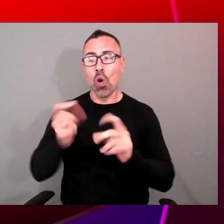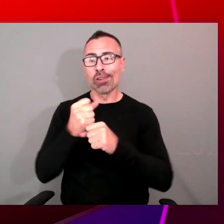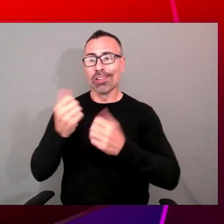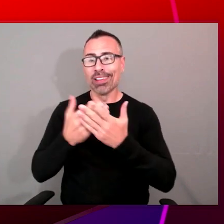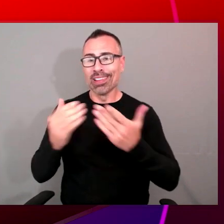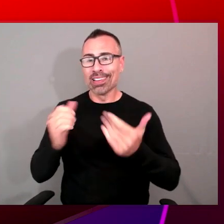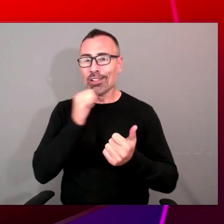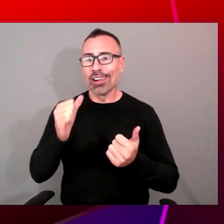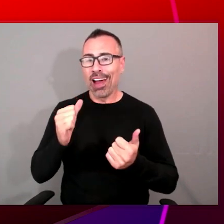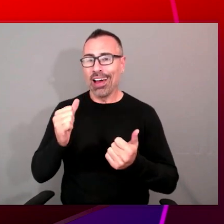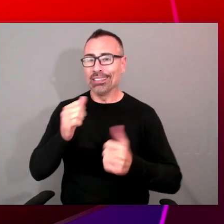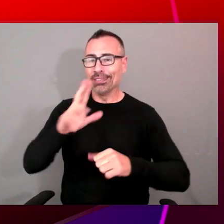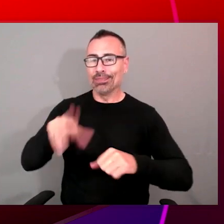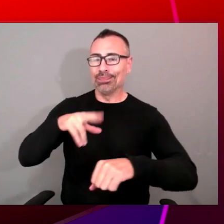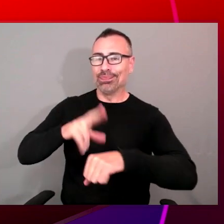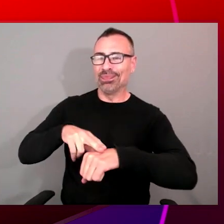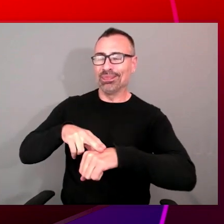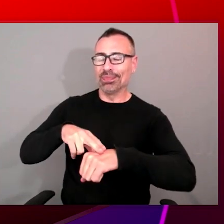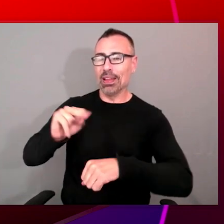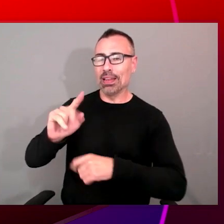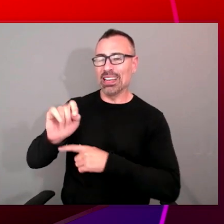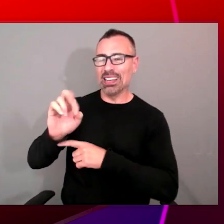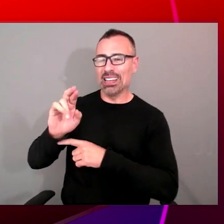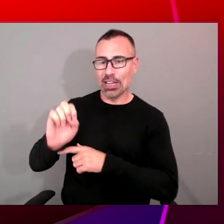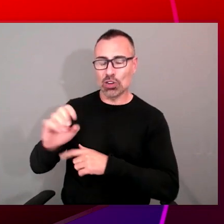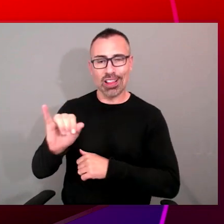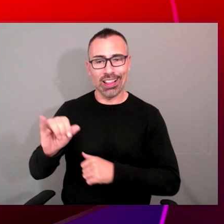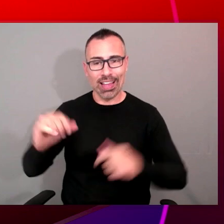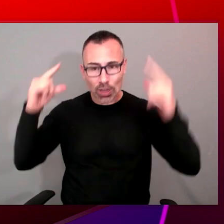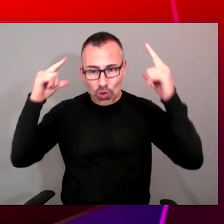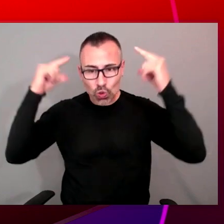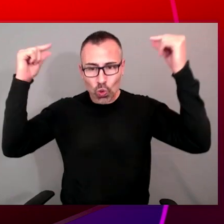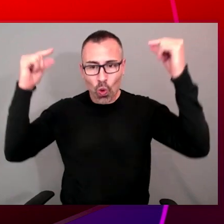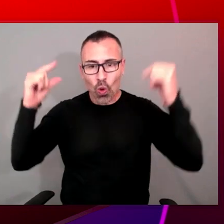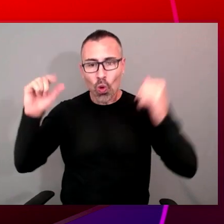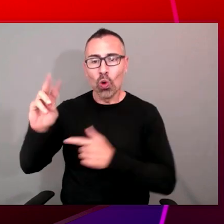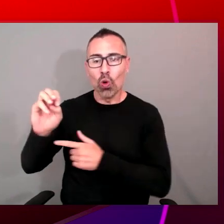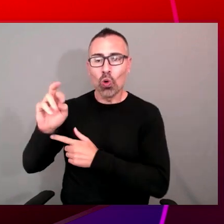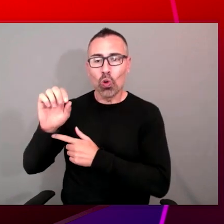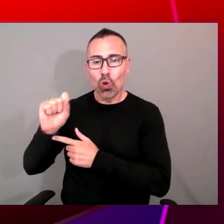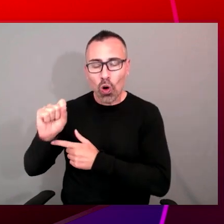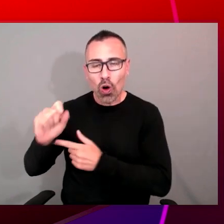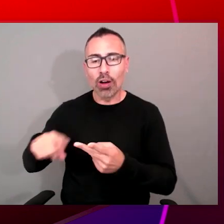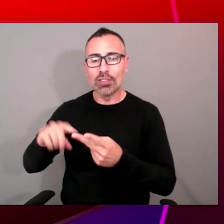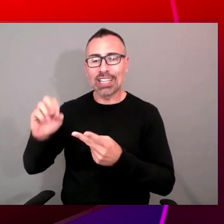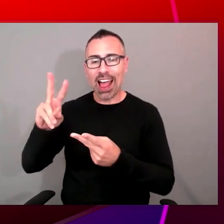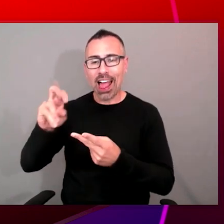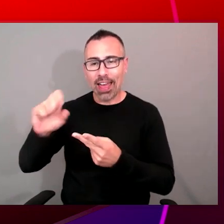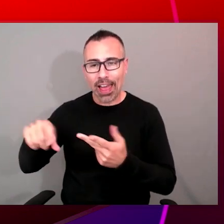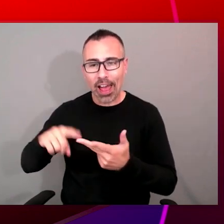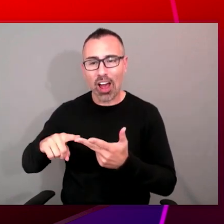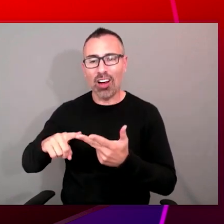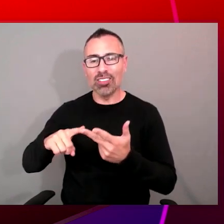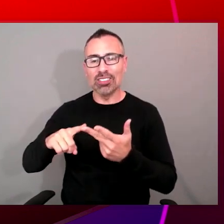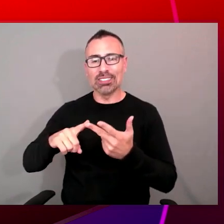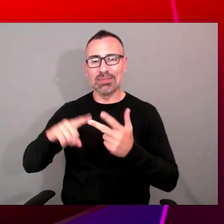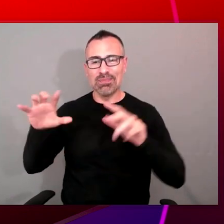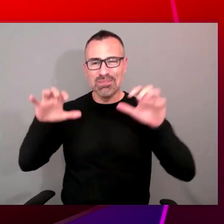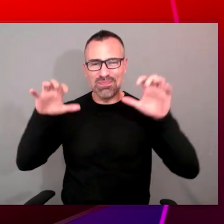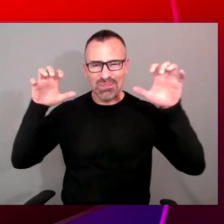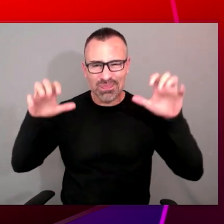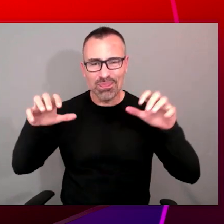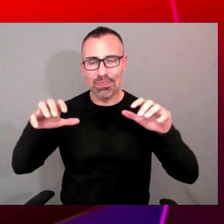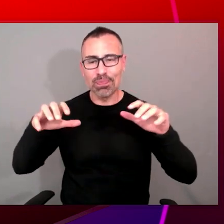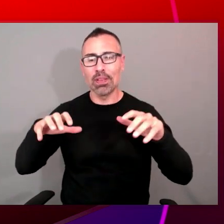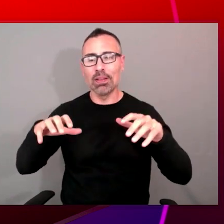nature. When you have dwarves and elves and fantastic beasts, it couldn't possibly be live action. Right. It must